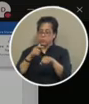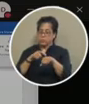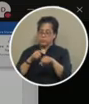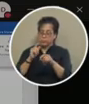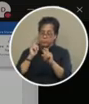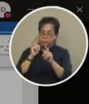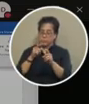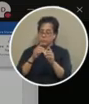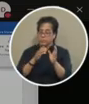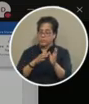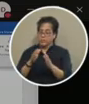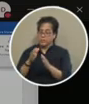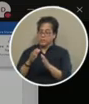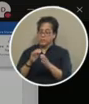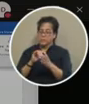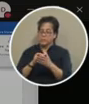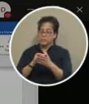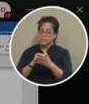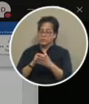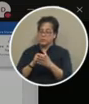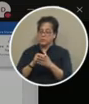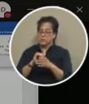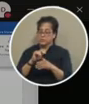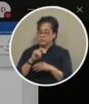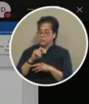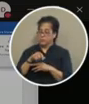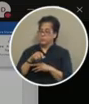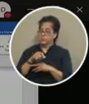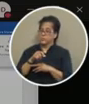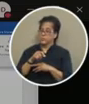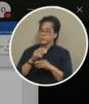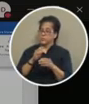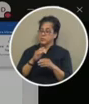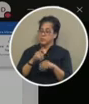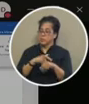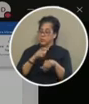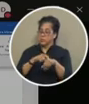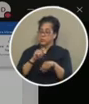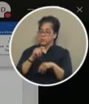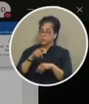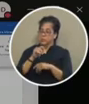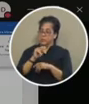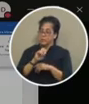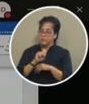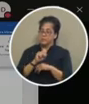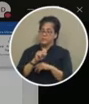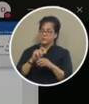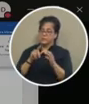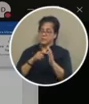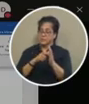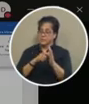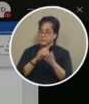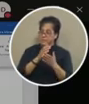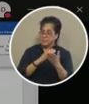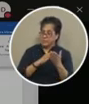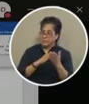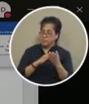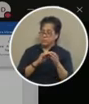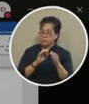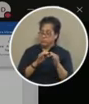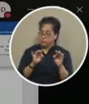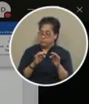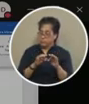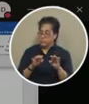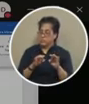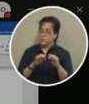plans. It should be long-term payment plans. I will delete this section. However, and